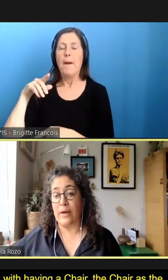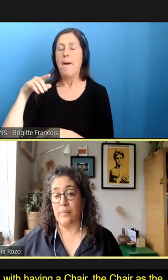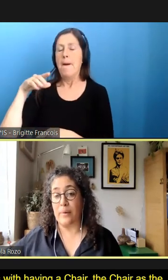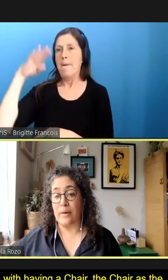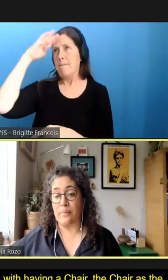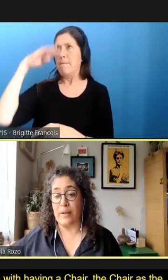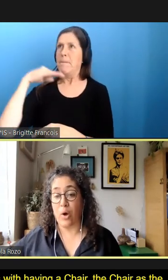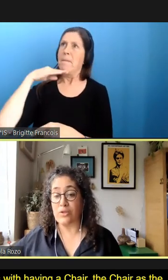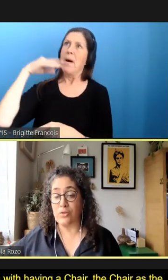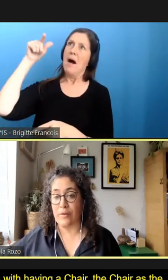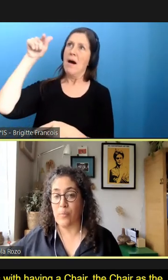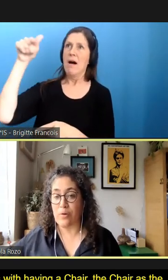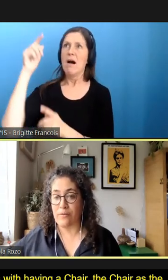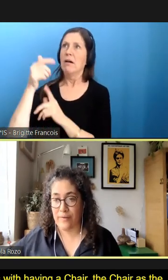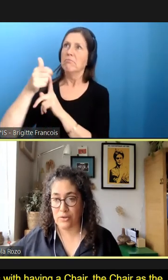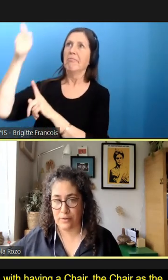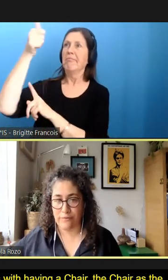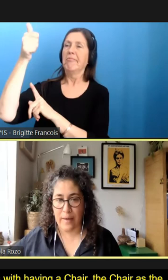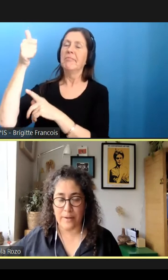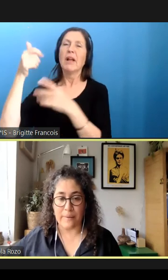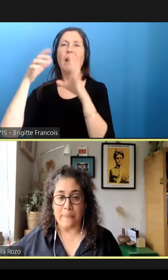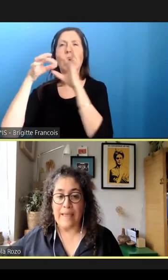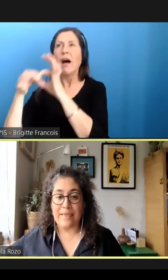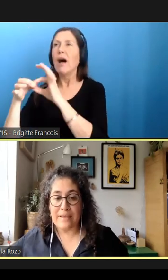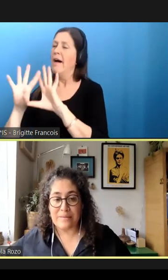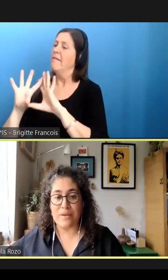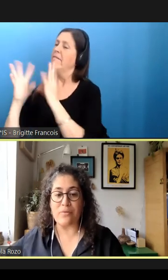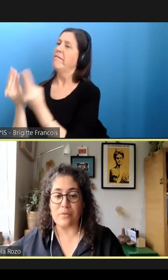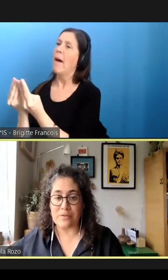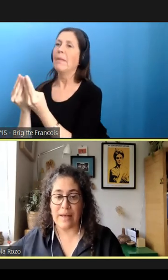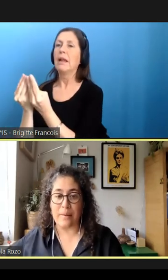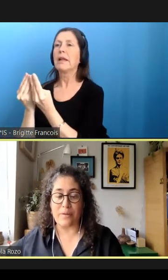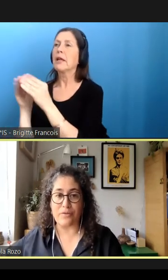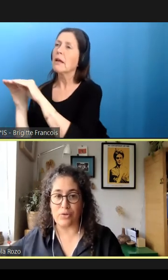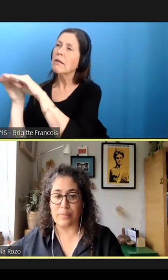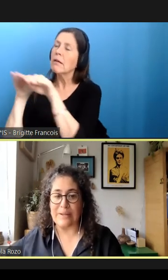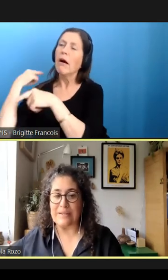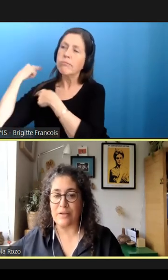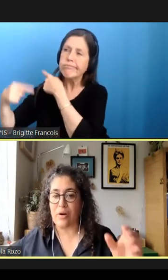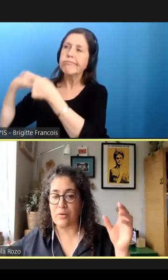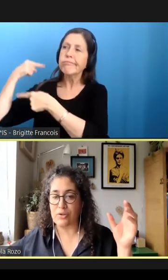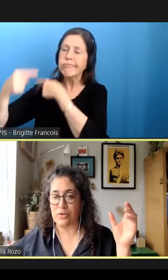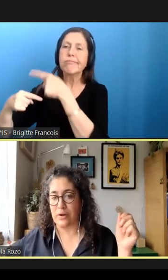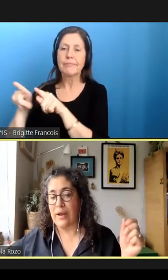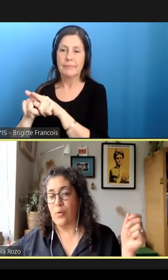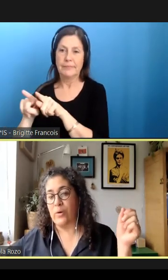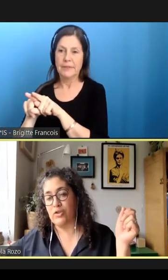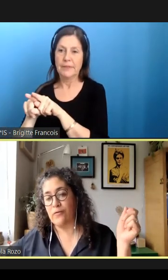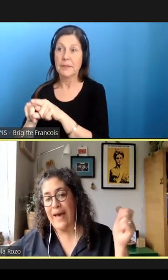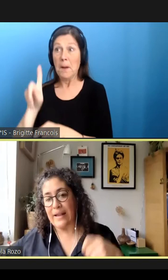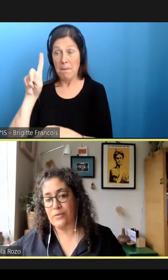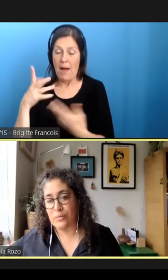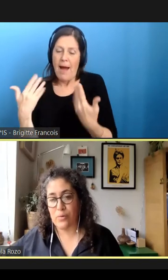which belongs to a more conventional family. This mirrors the socio-political culture,